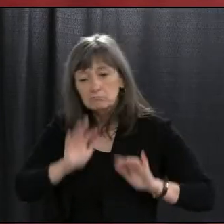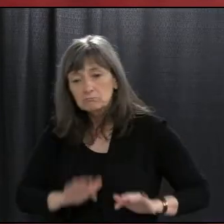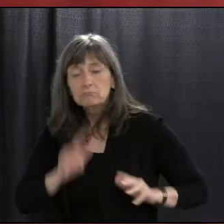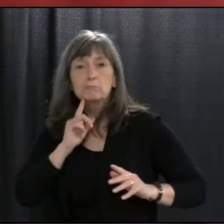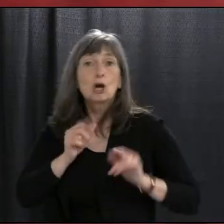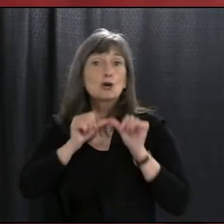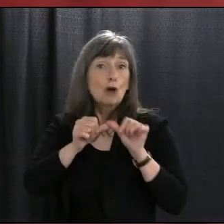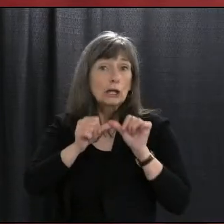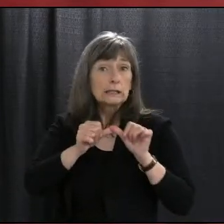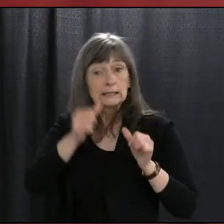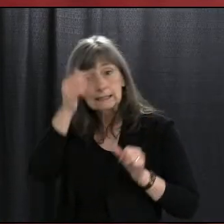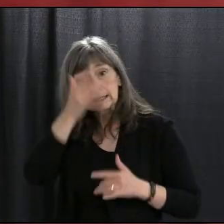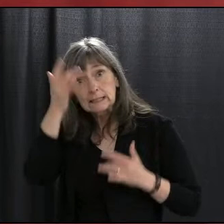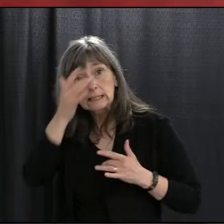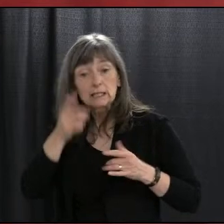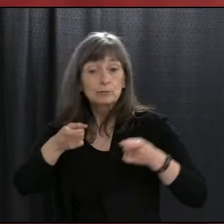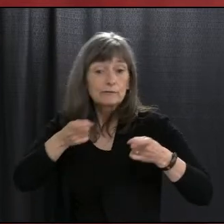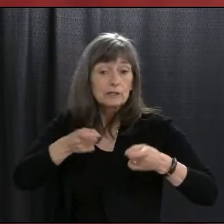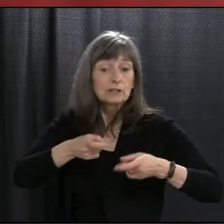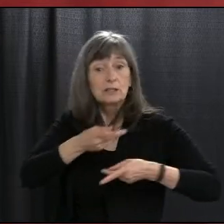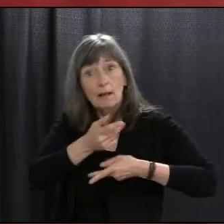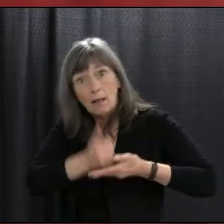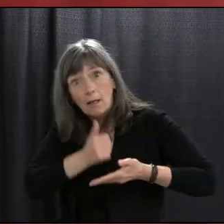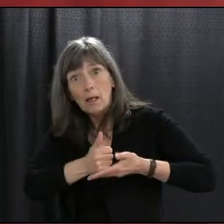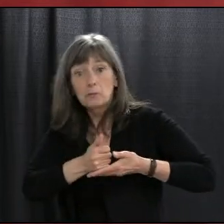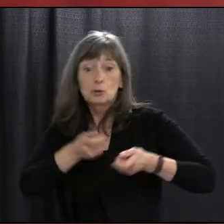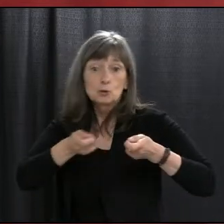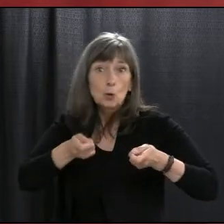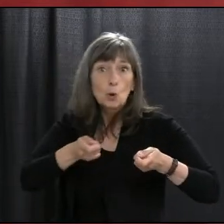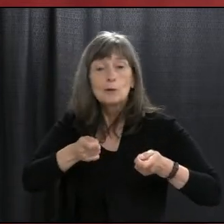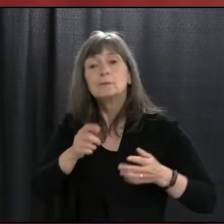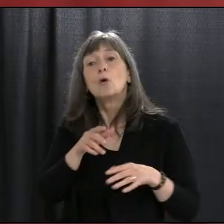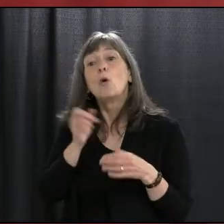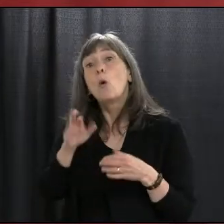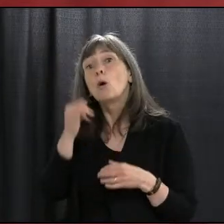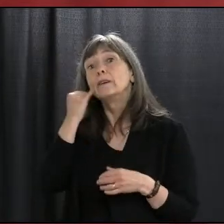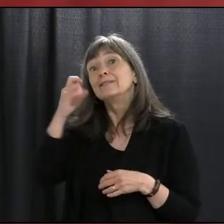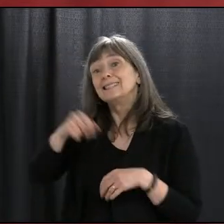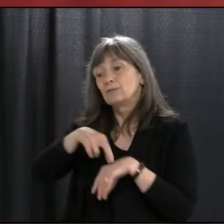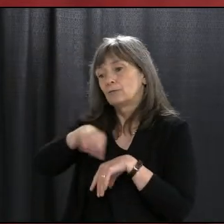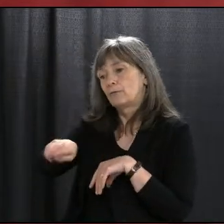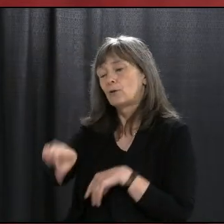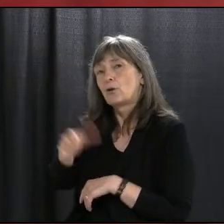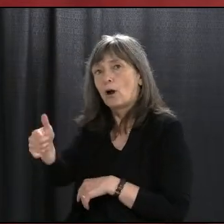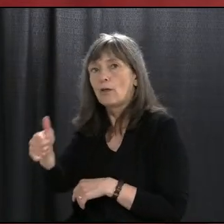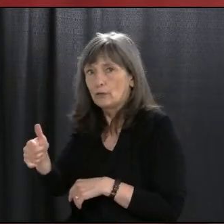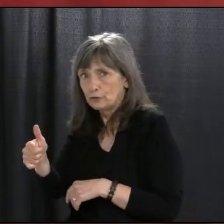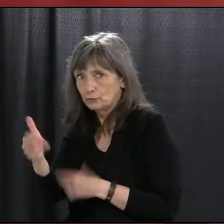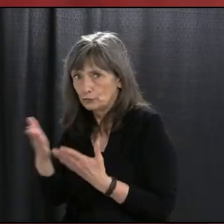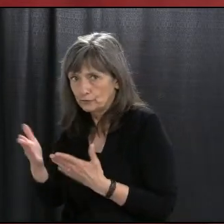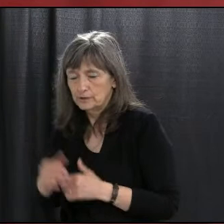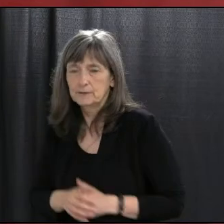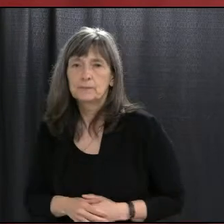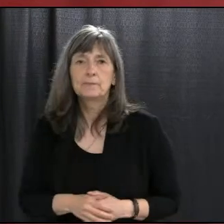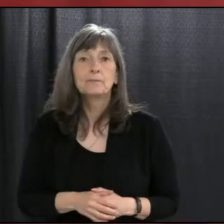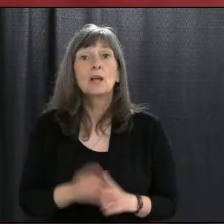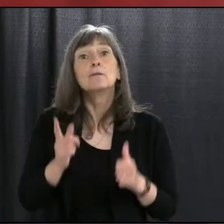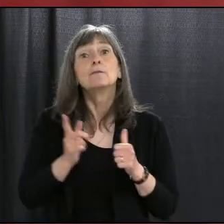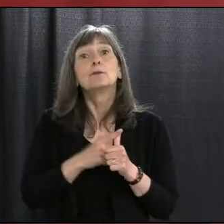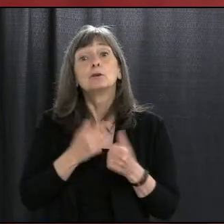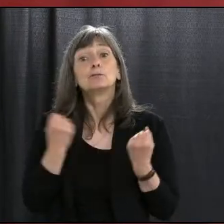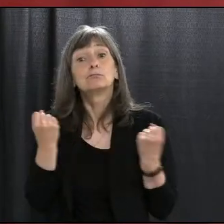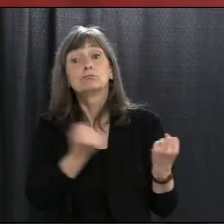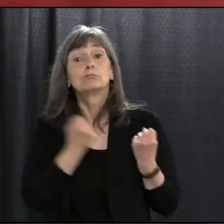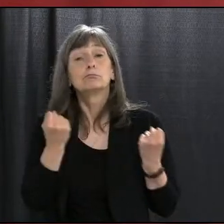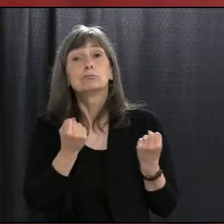disease, prevention and management, and refer patients to other services or facilities when required. The first mobile clinics will be